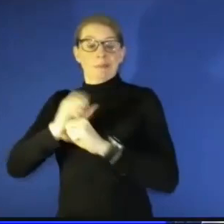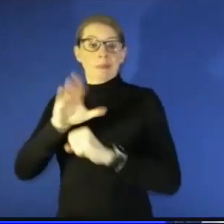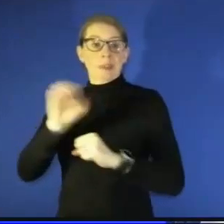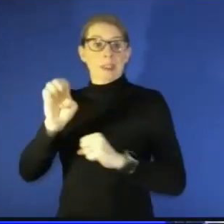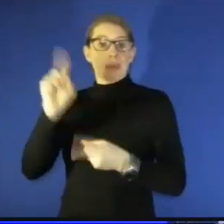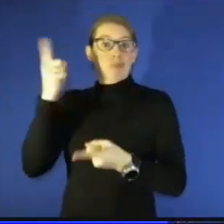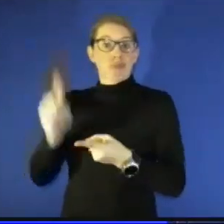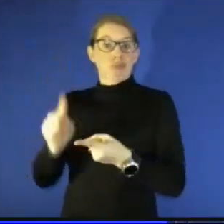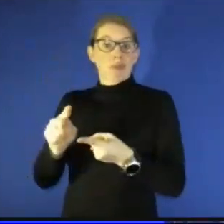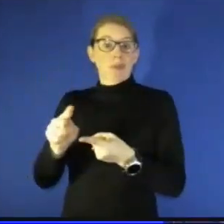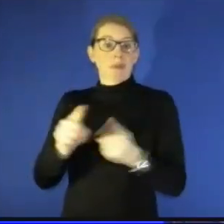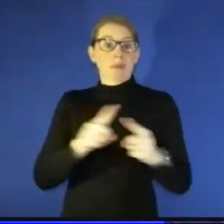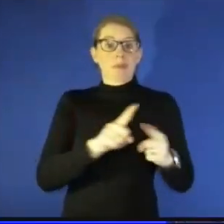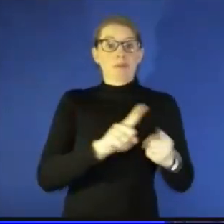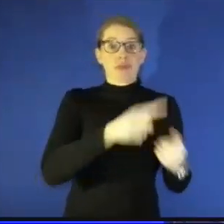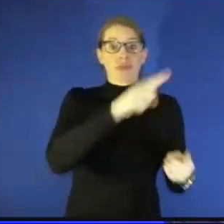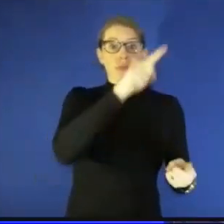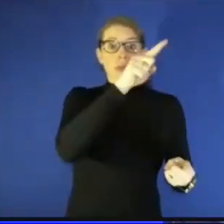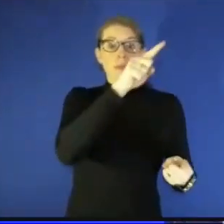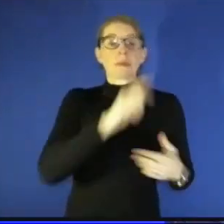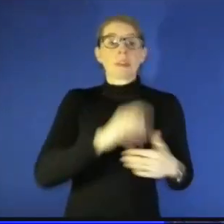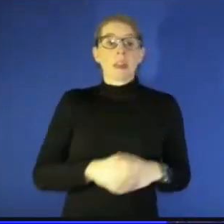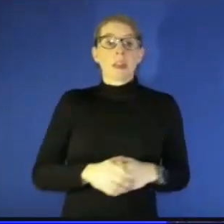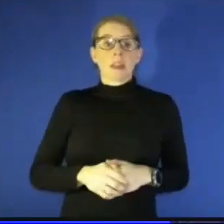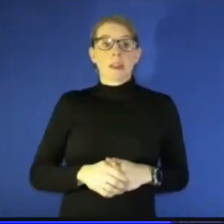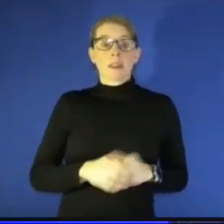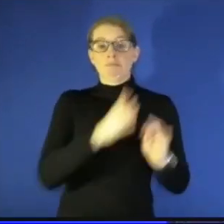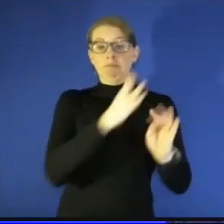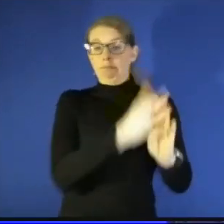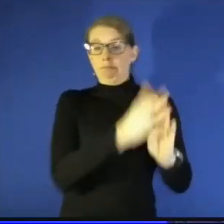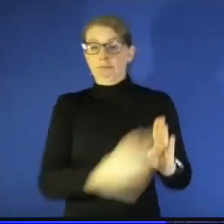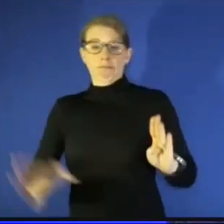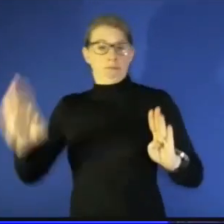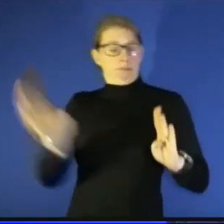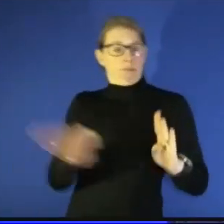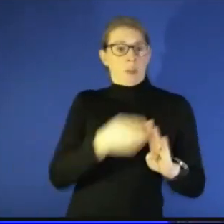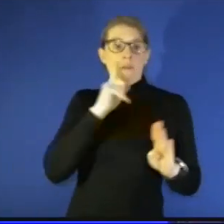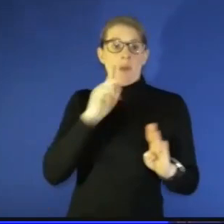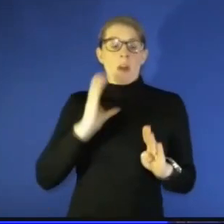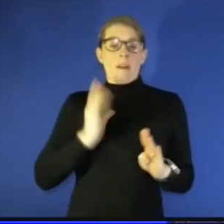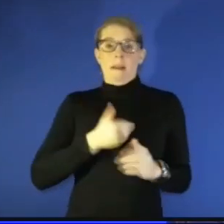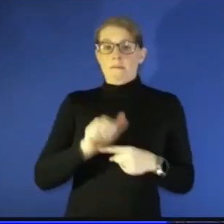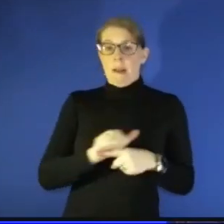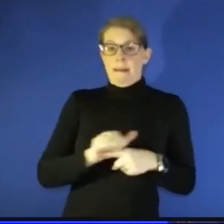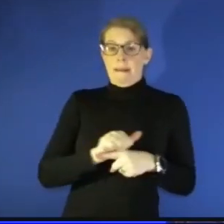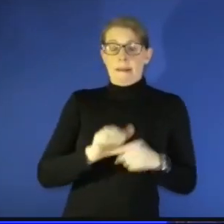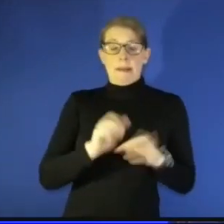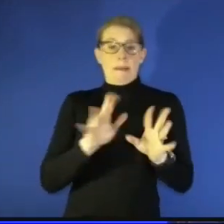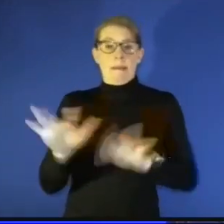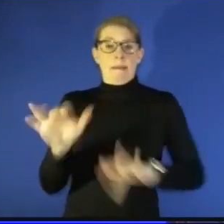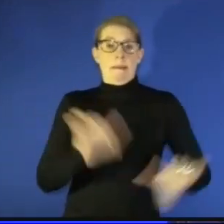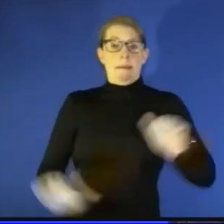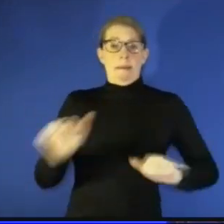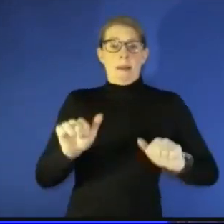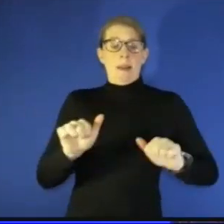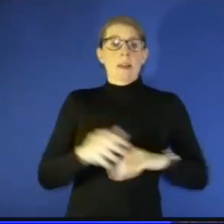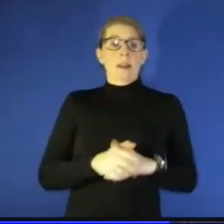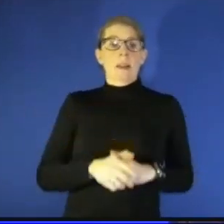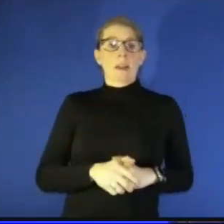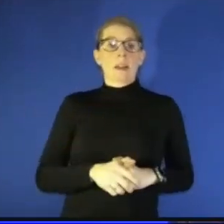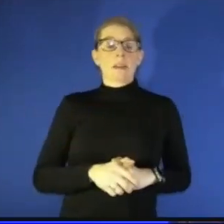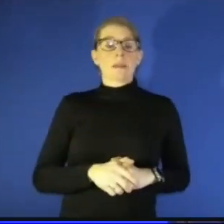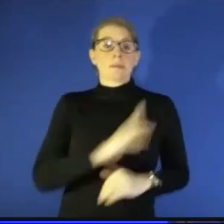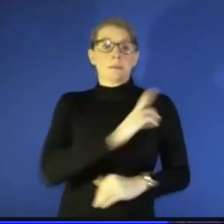dramatically. It has been wide swings for our practice, and the emergencies have been dramatic. Not only